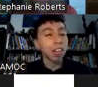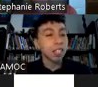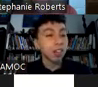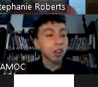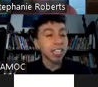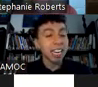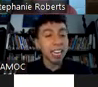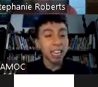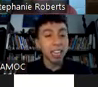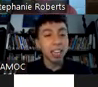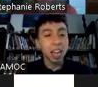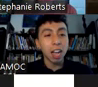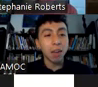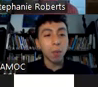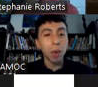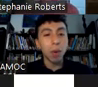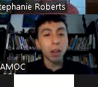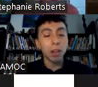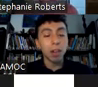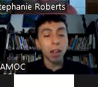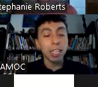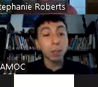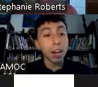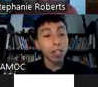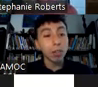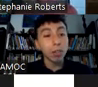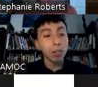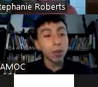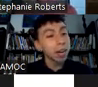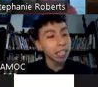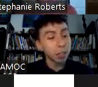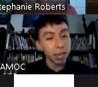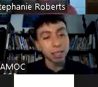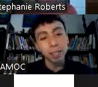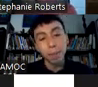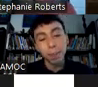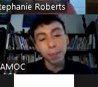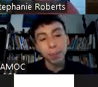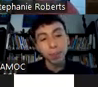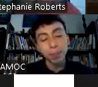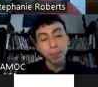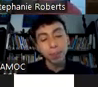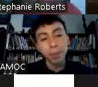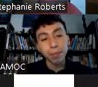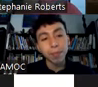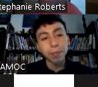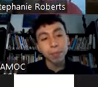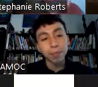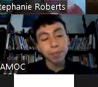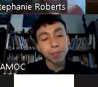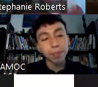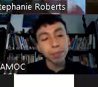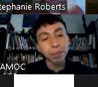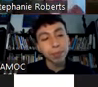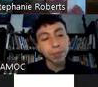as an artist, you know, your technique. What inspired you to create this piece? So